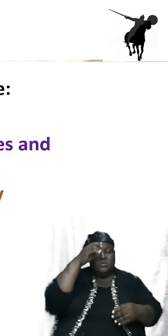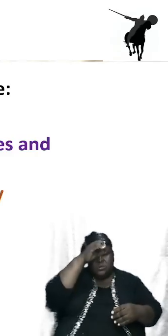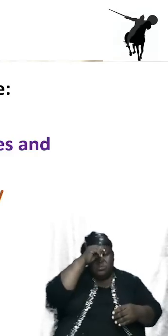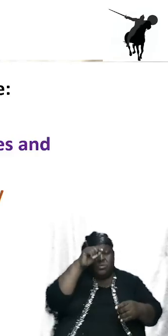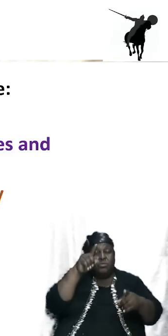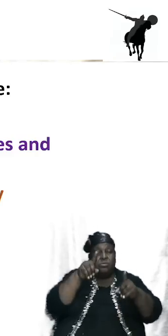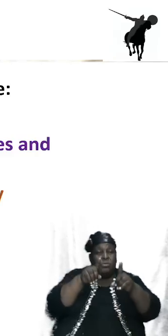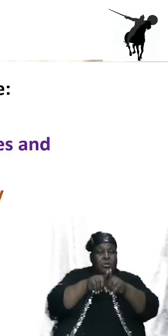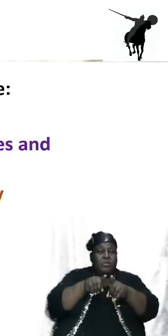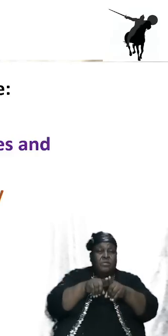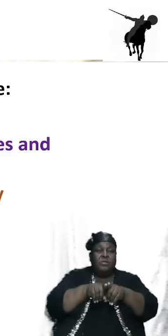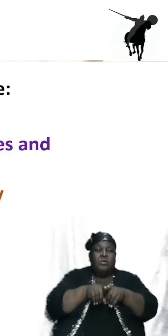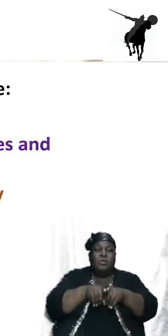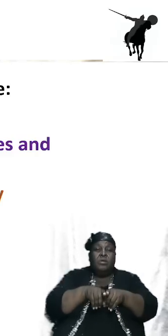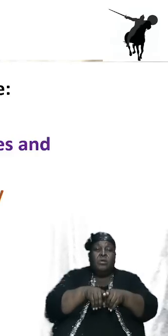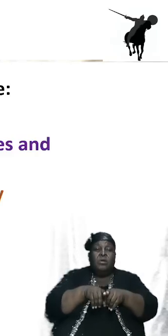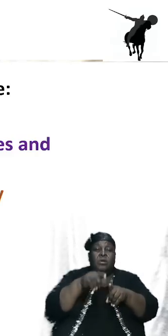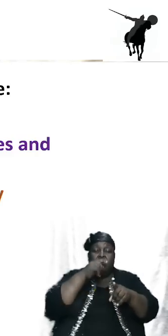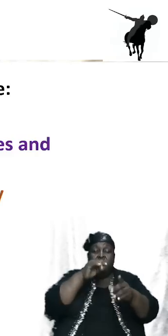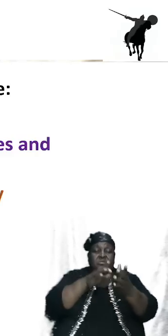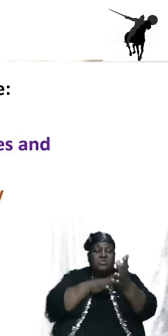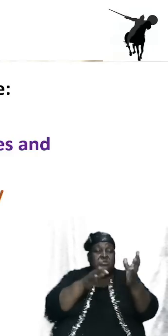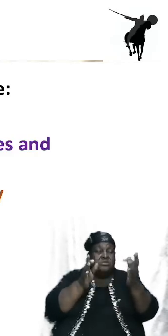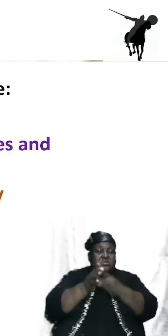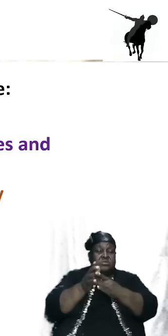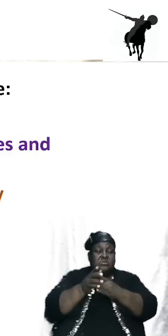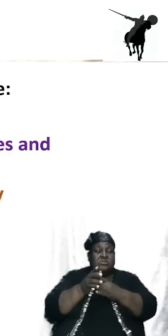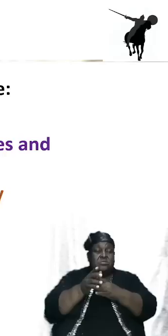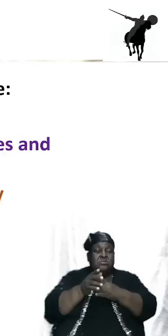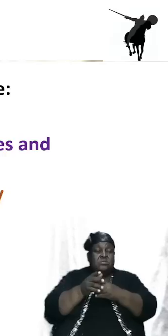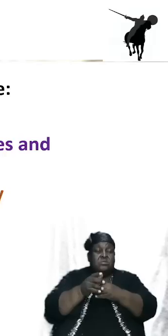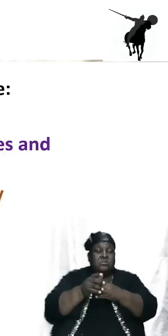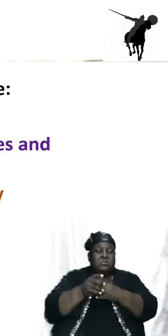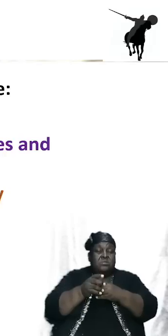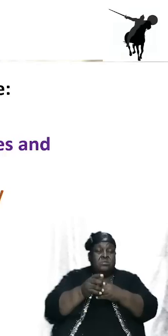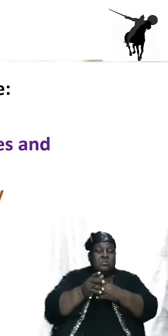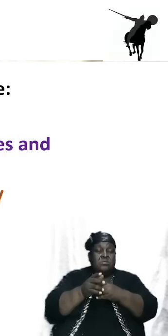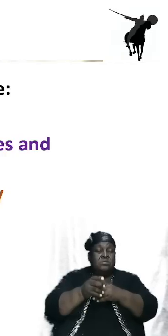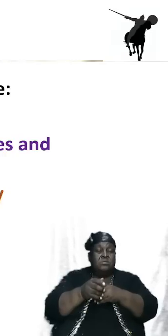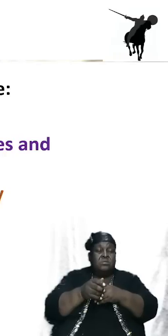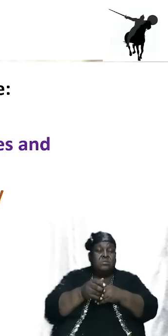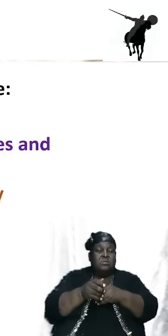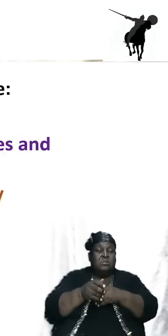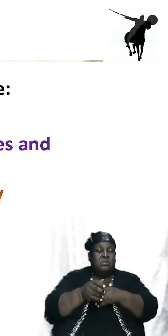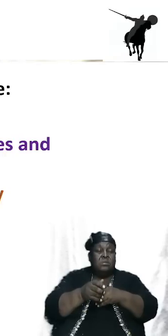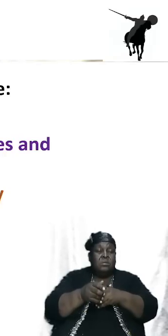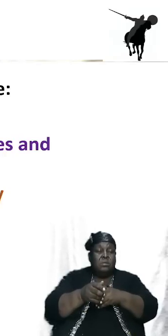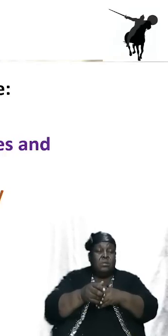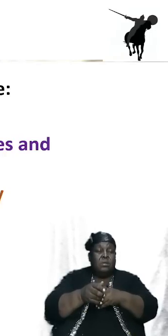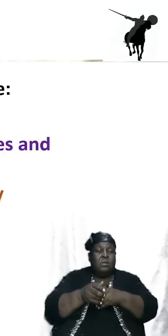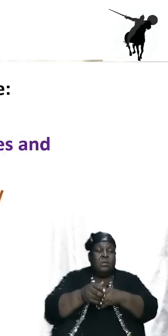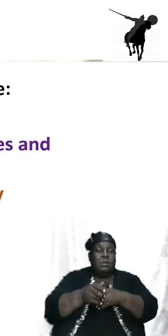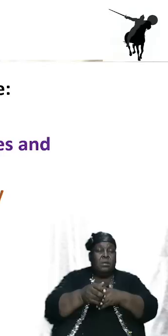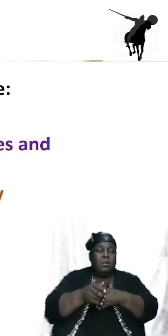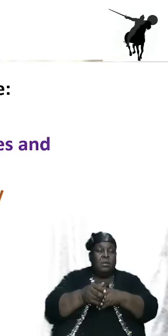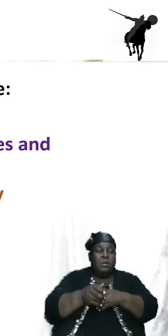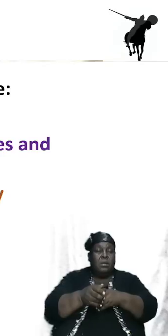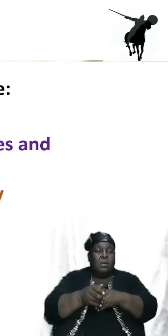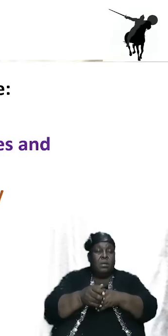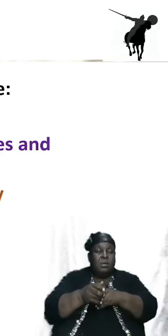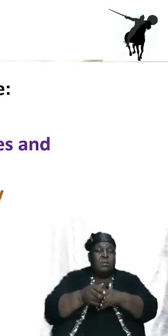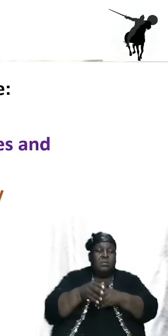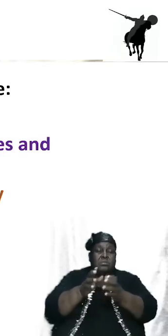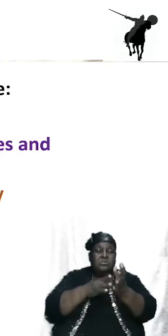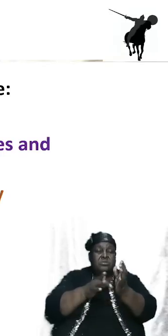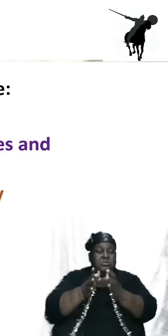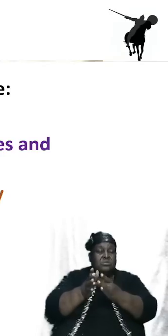of Jesus. Amen. And in other words, they have Elohim, So in other words, Elohim is the Father, Jesus was his